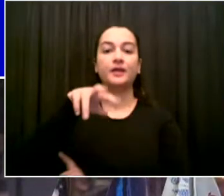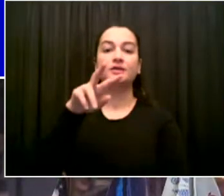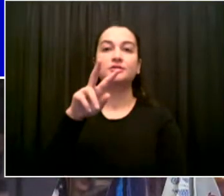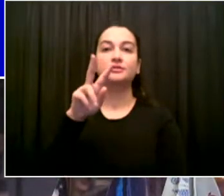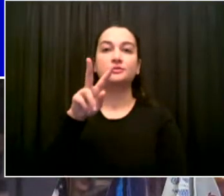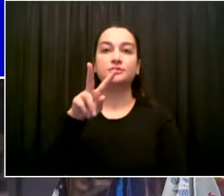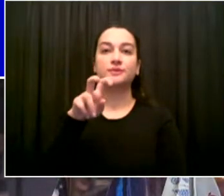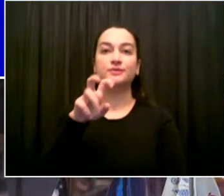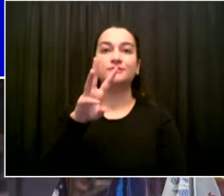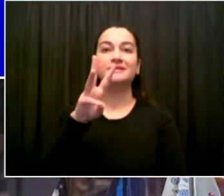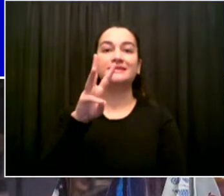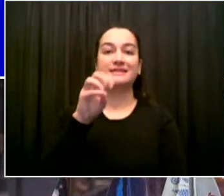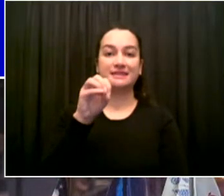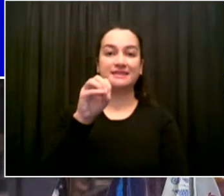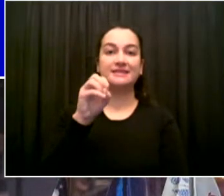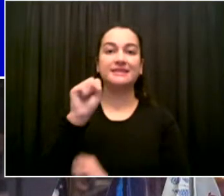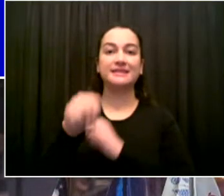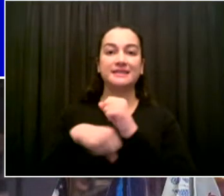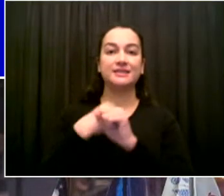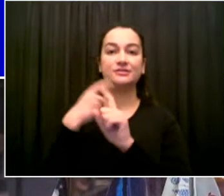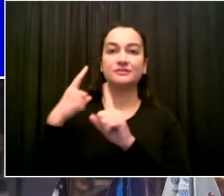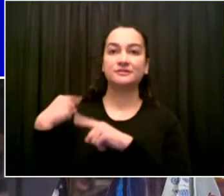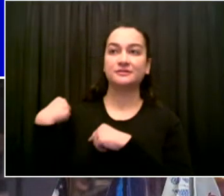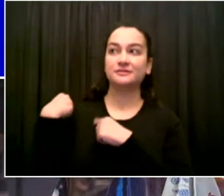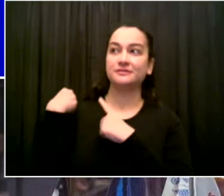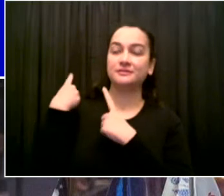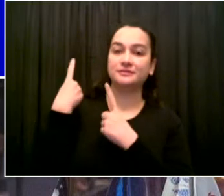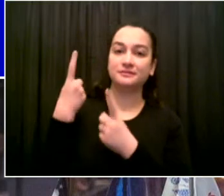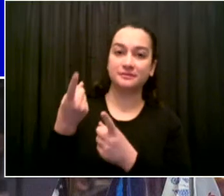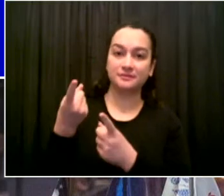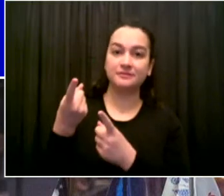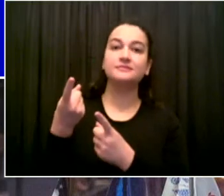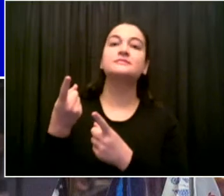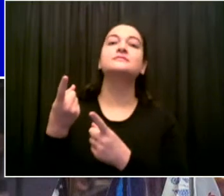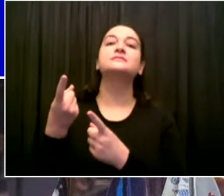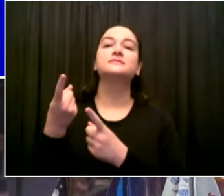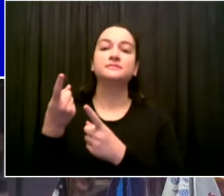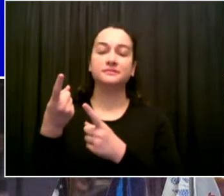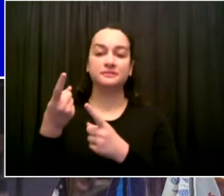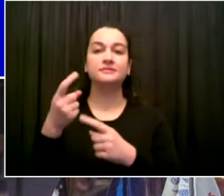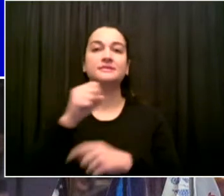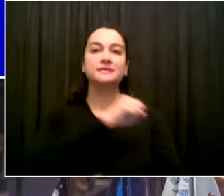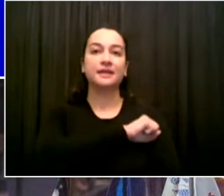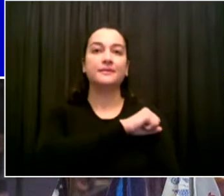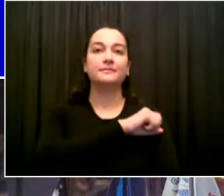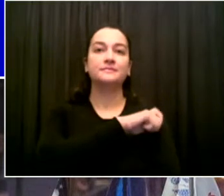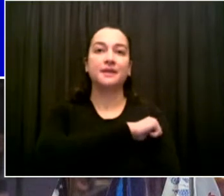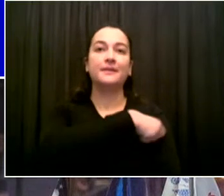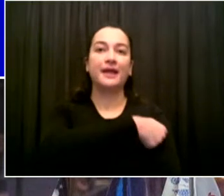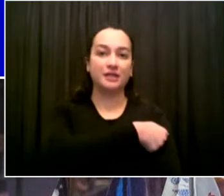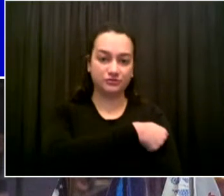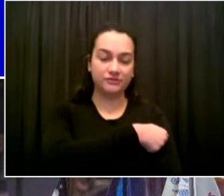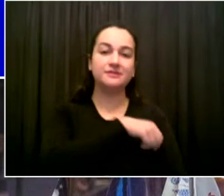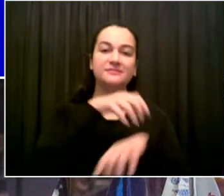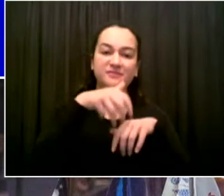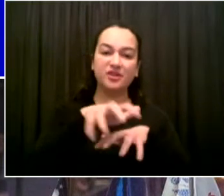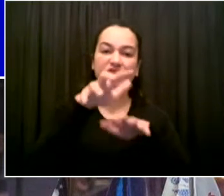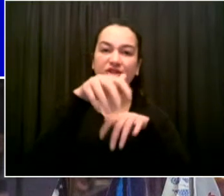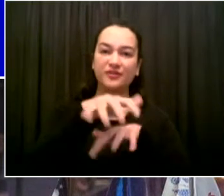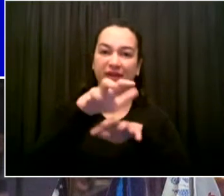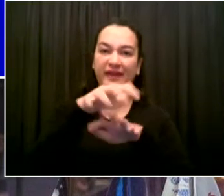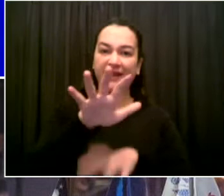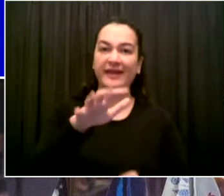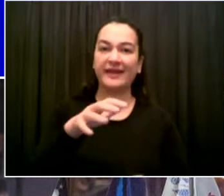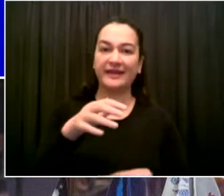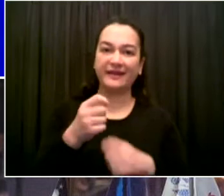Republic. It's an amazing tradition, and it's a tradition that has been in so many ways stressed and challenged by the